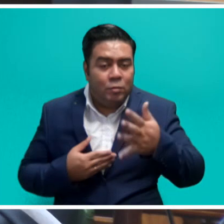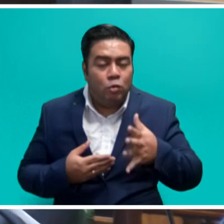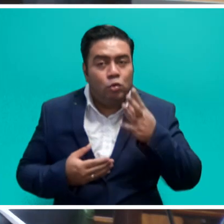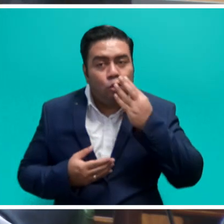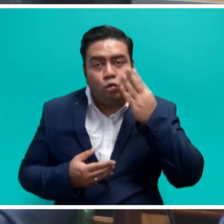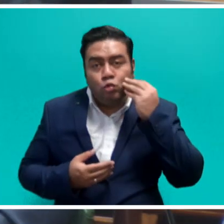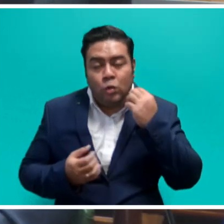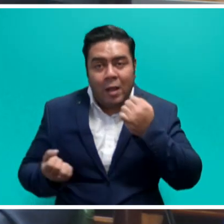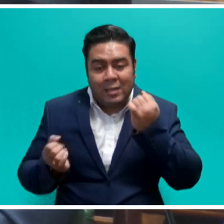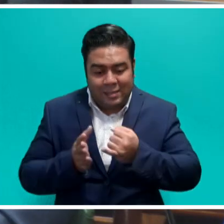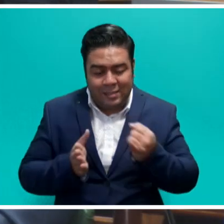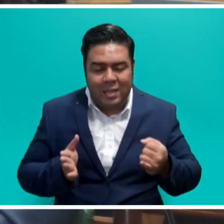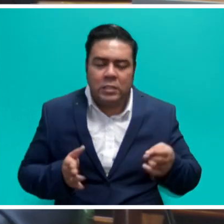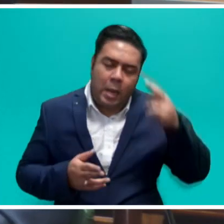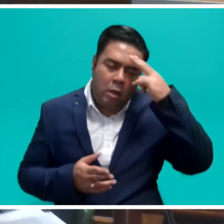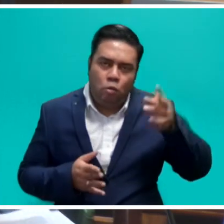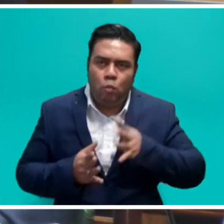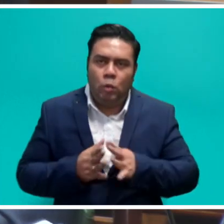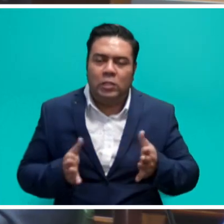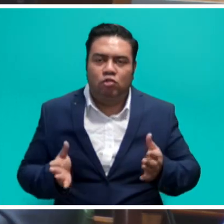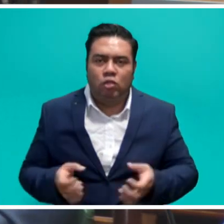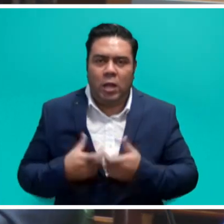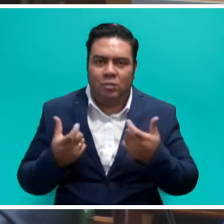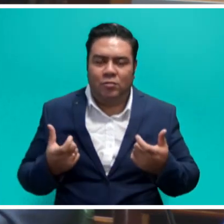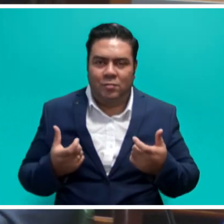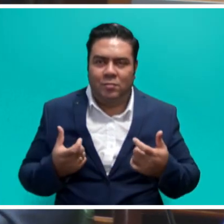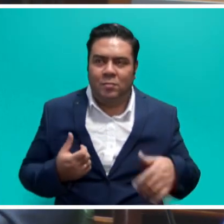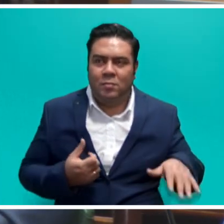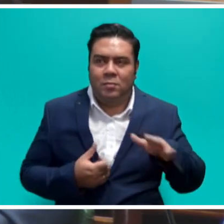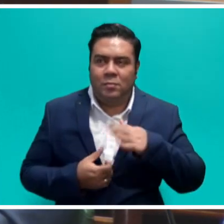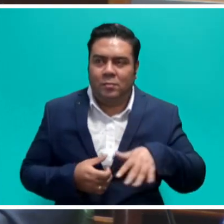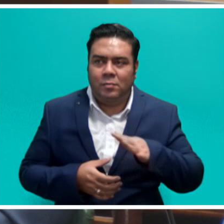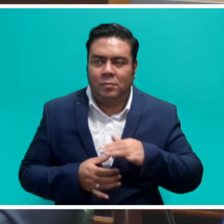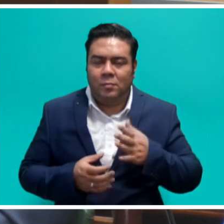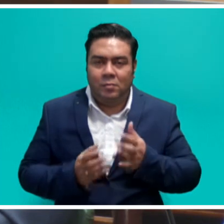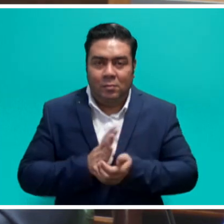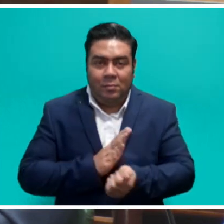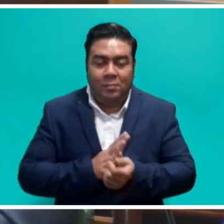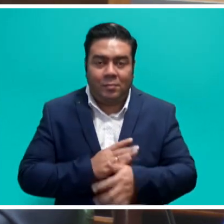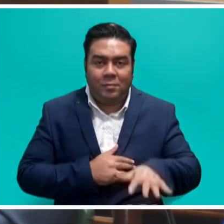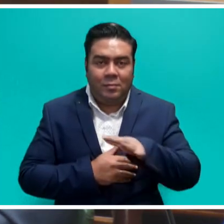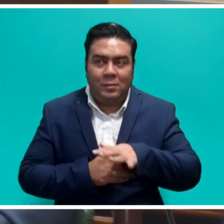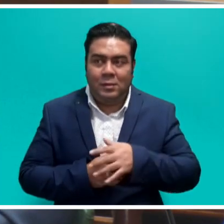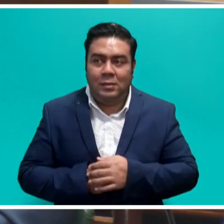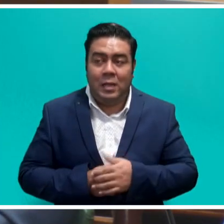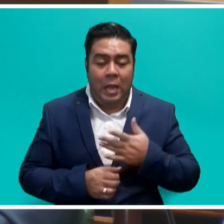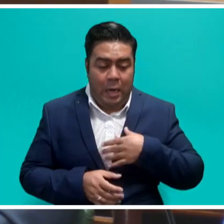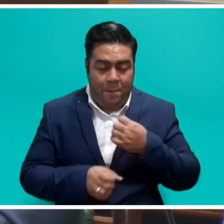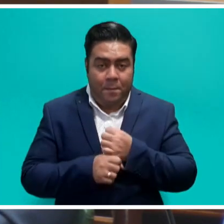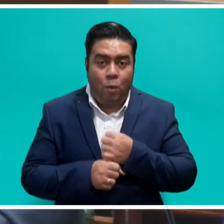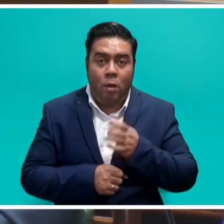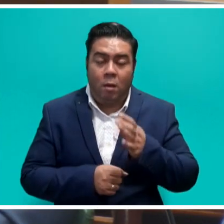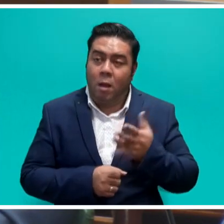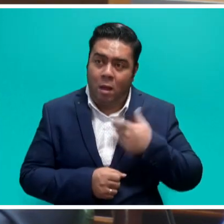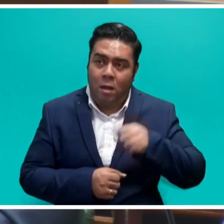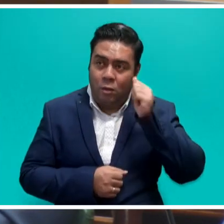represents a nationwide challenge too, basically in almost all scale areas of our manpower needs. I'm an employer too, and I know